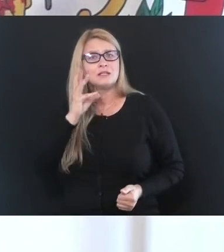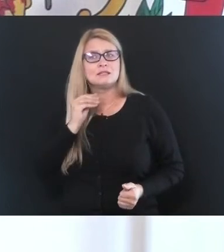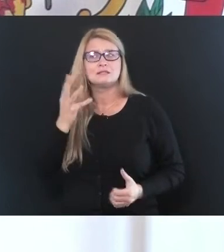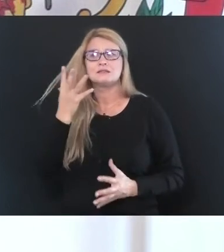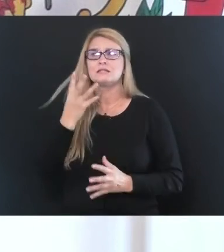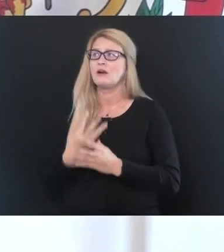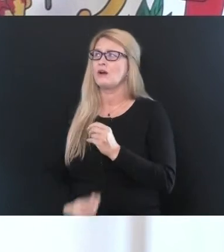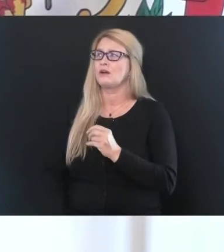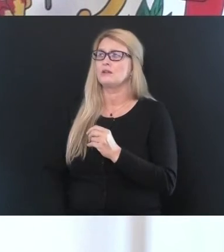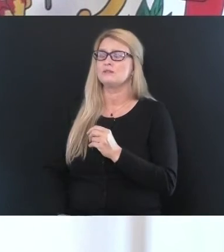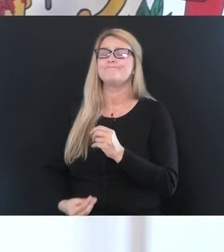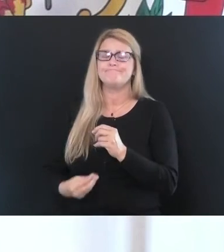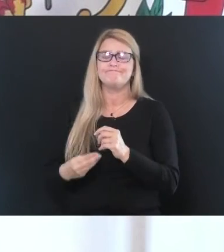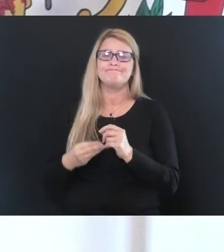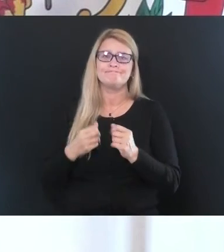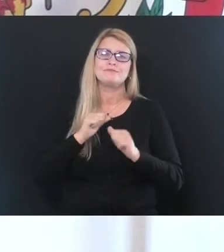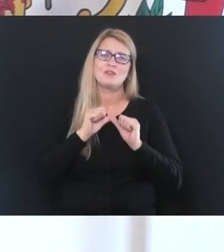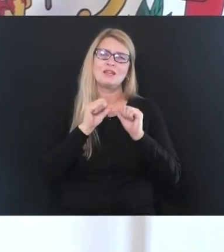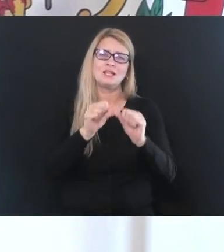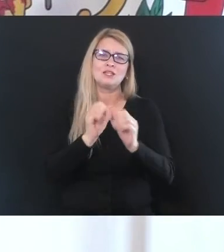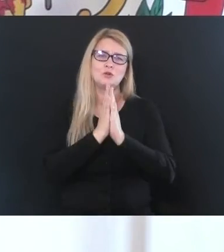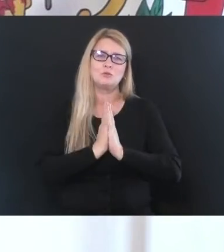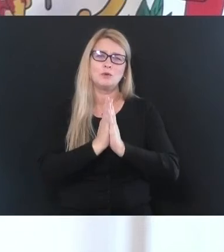Please keep them in your thoughts and your prayers.